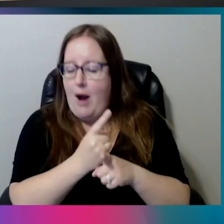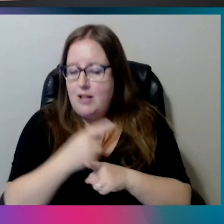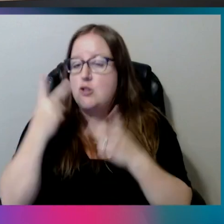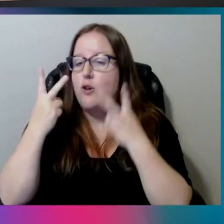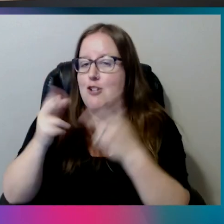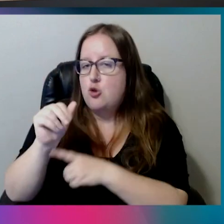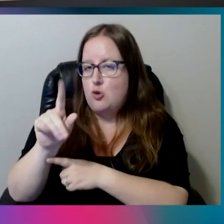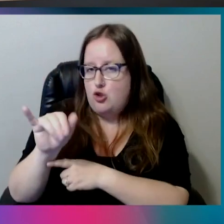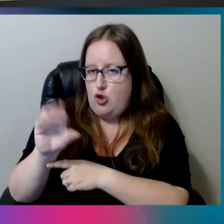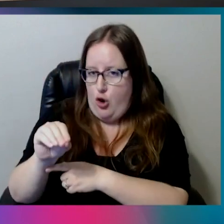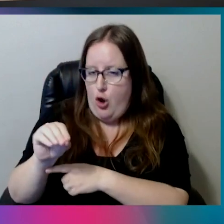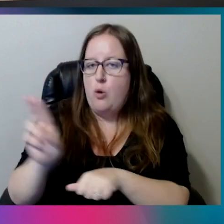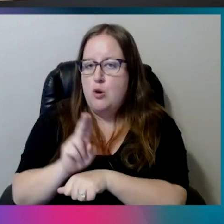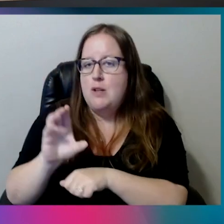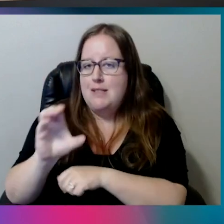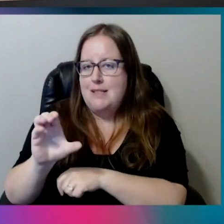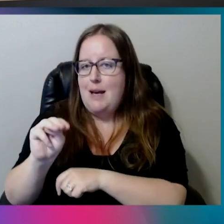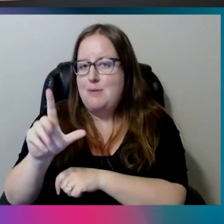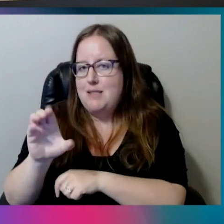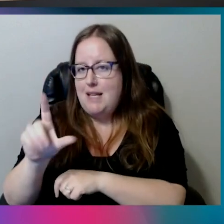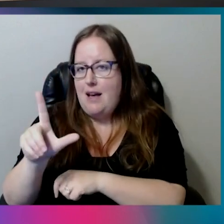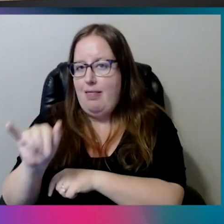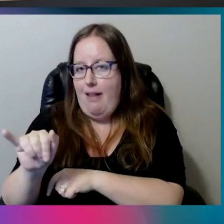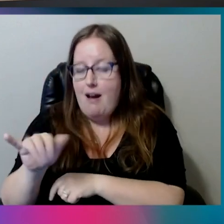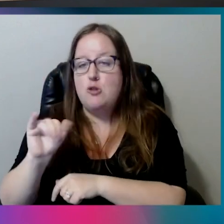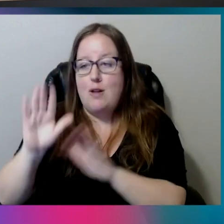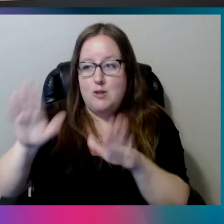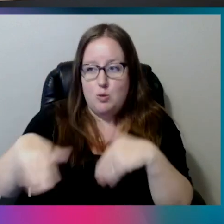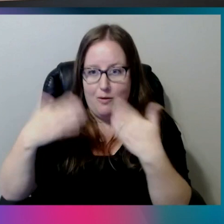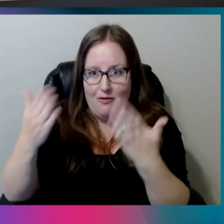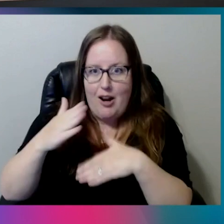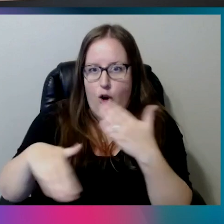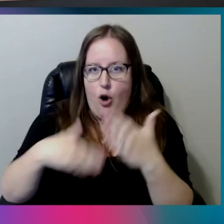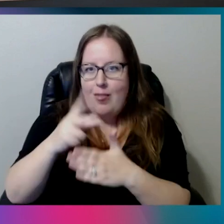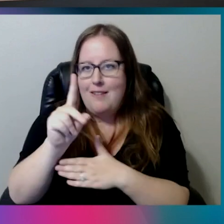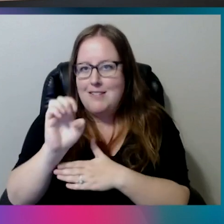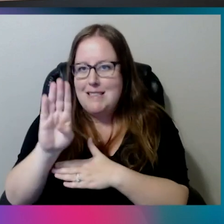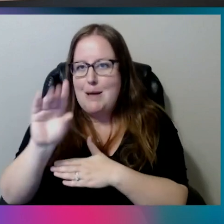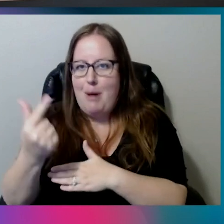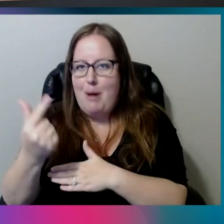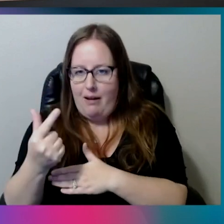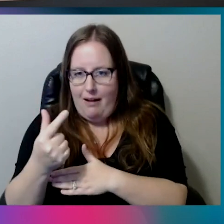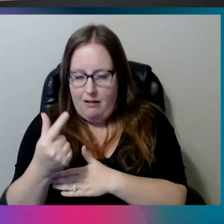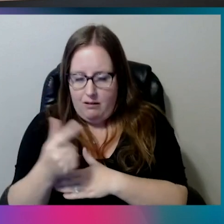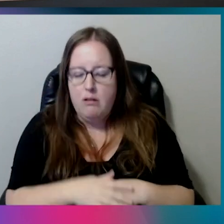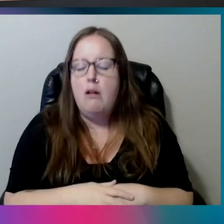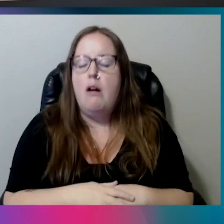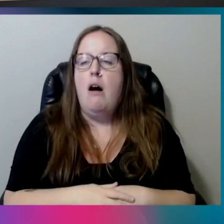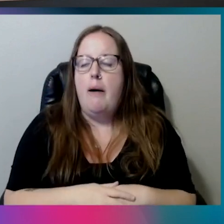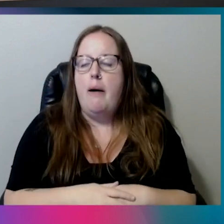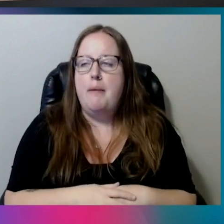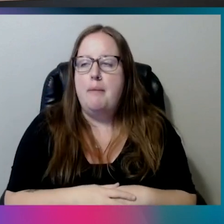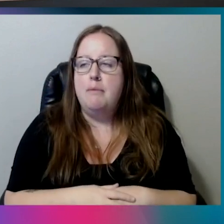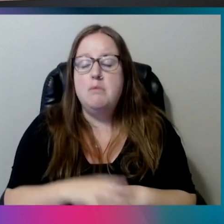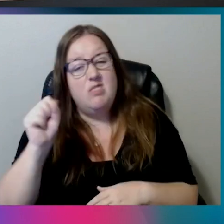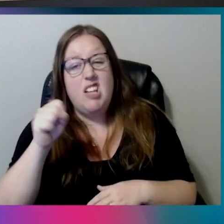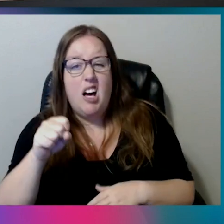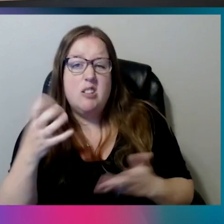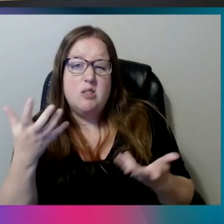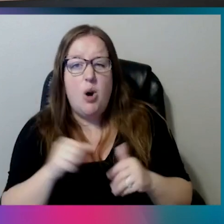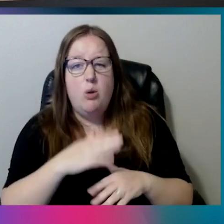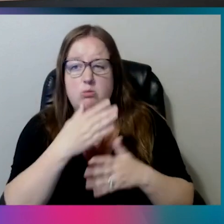SAM CLI under the hood. Oh, nice. So that's what's providing all of the debugging, etc. features. Yes, there's a SAM whole bunch in